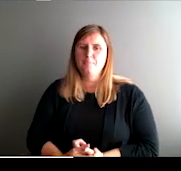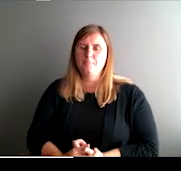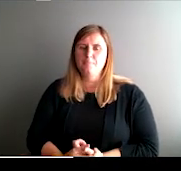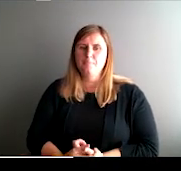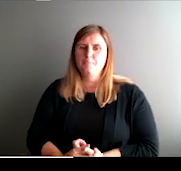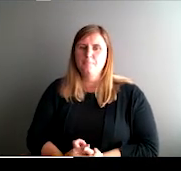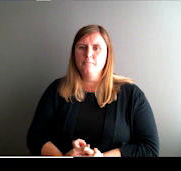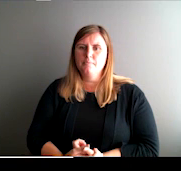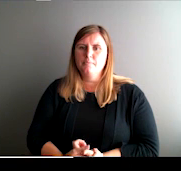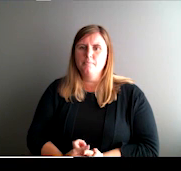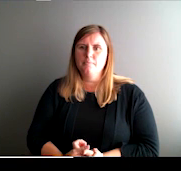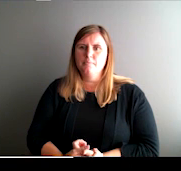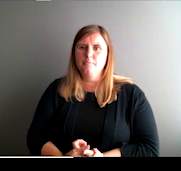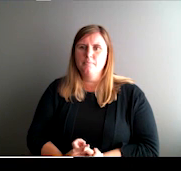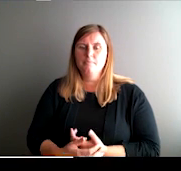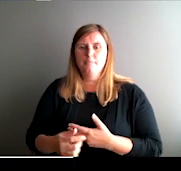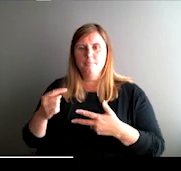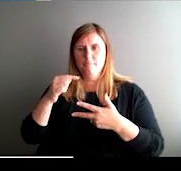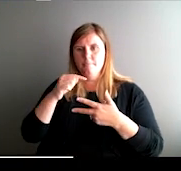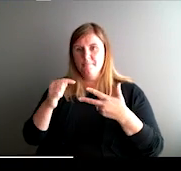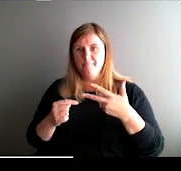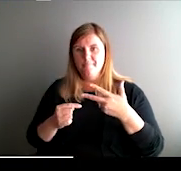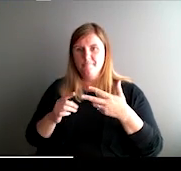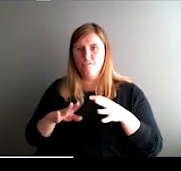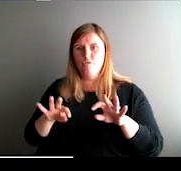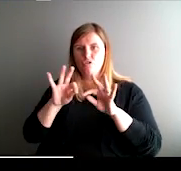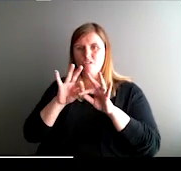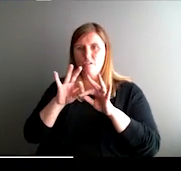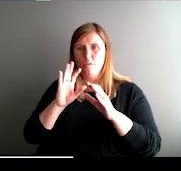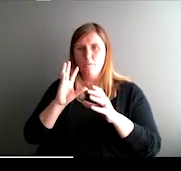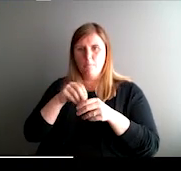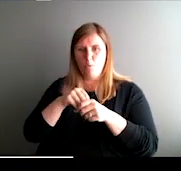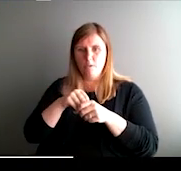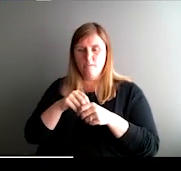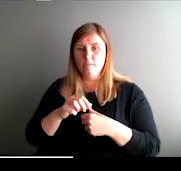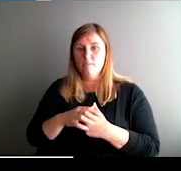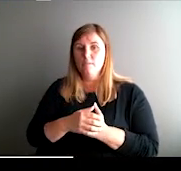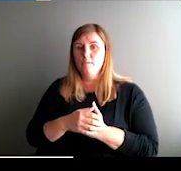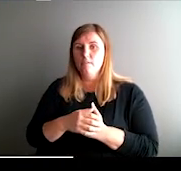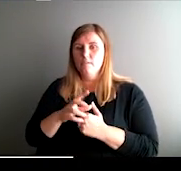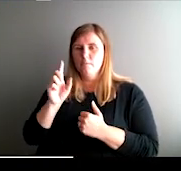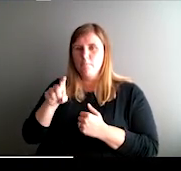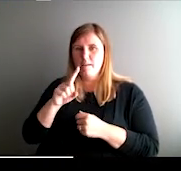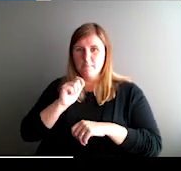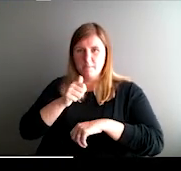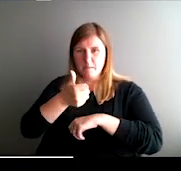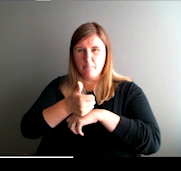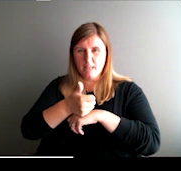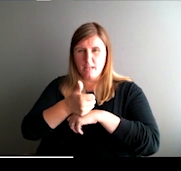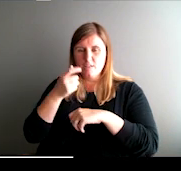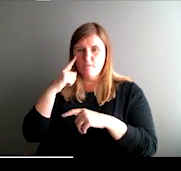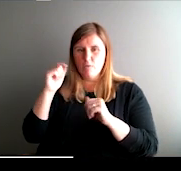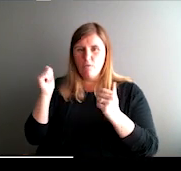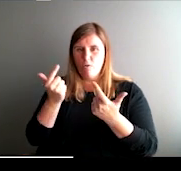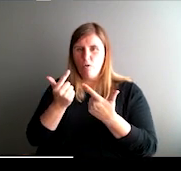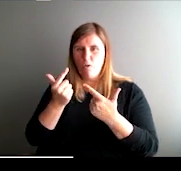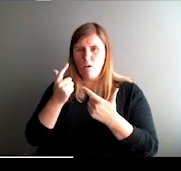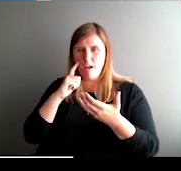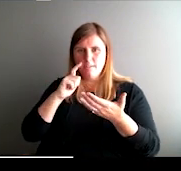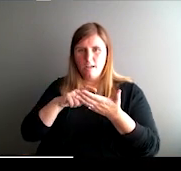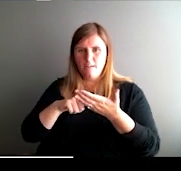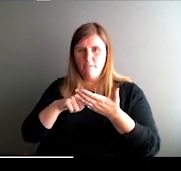three critical components of any behavior intervention, and these three components must be in place for all